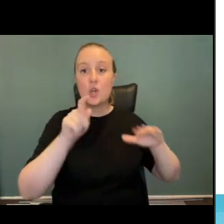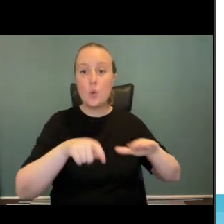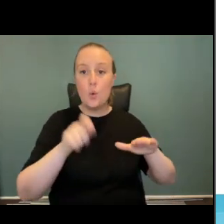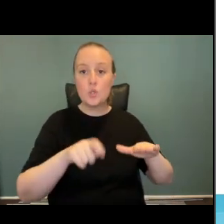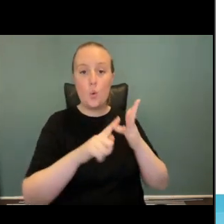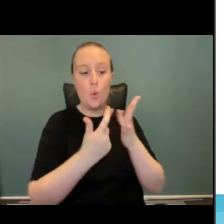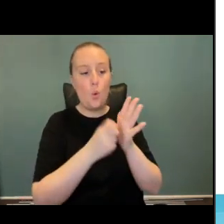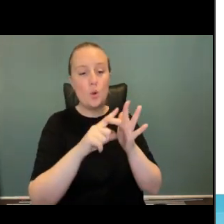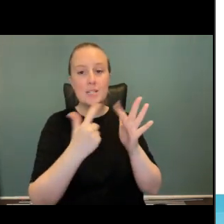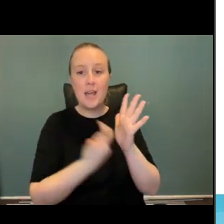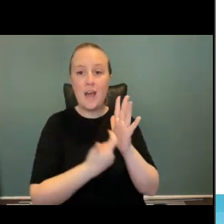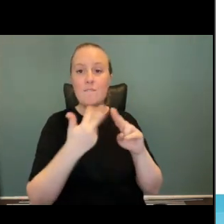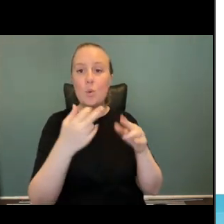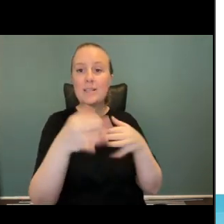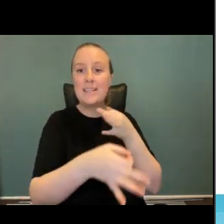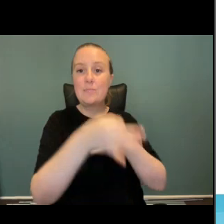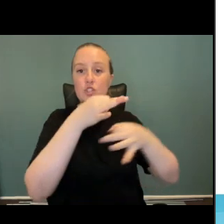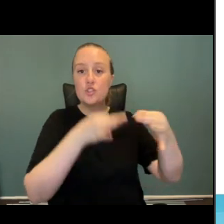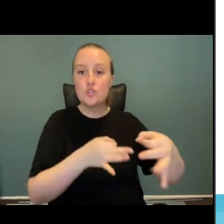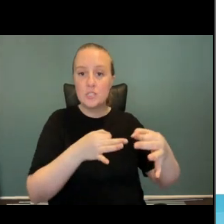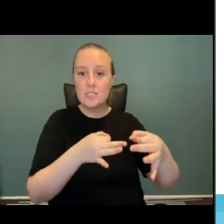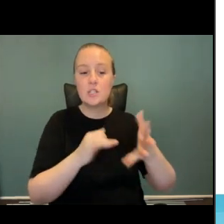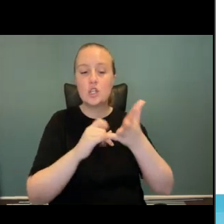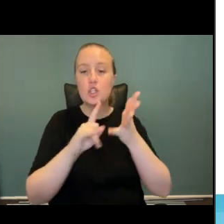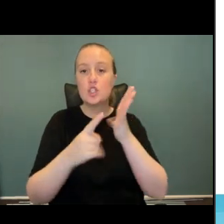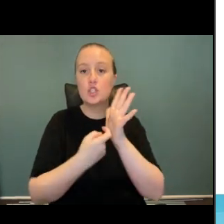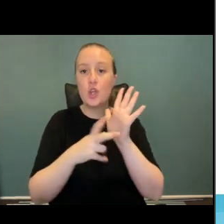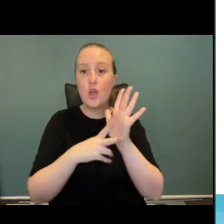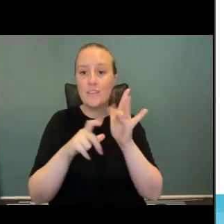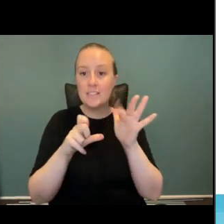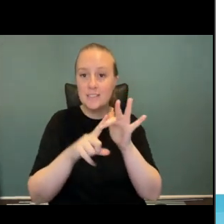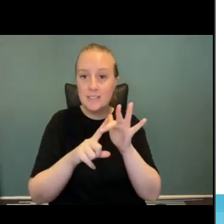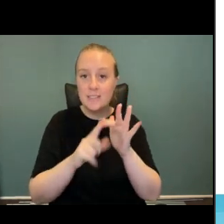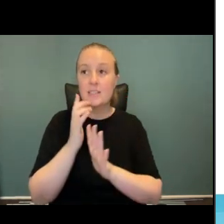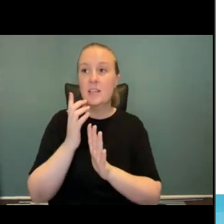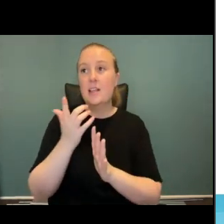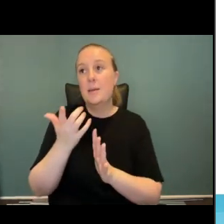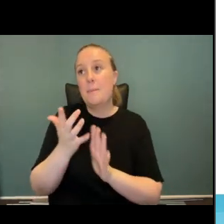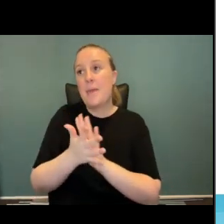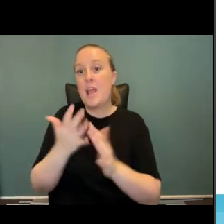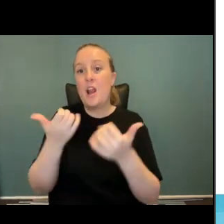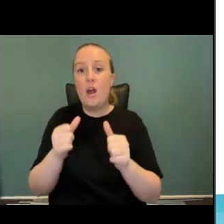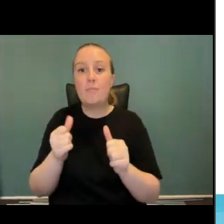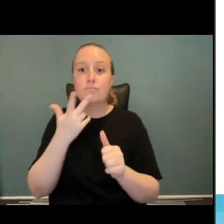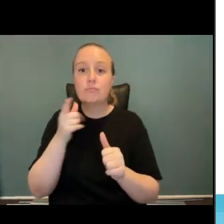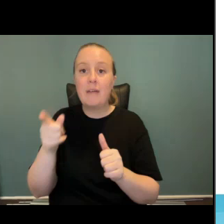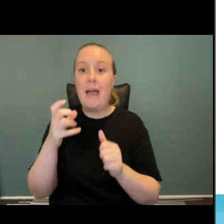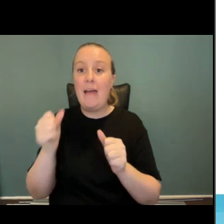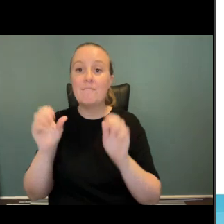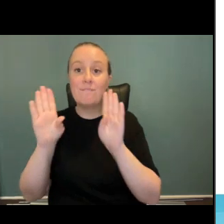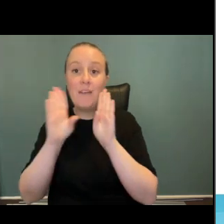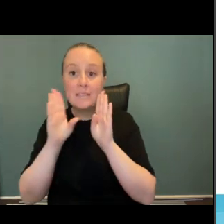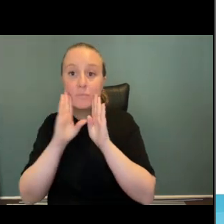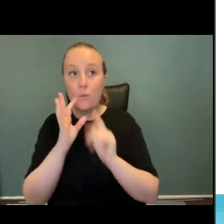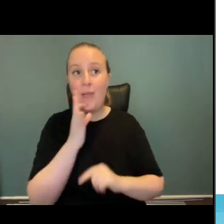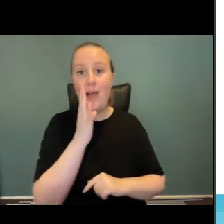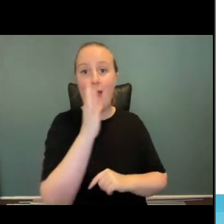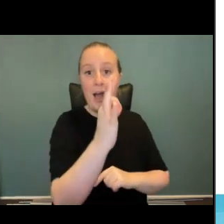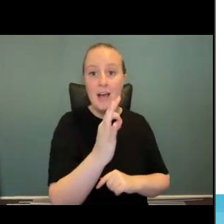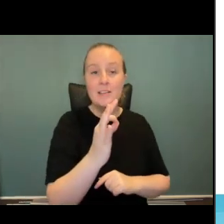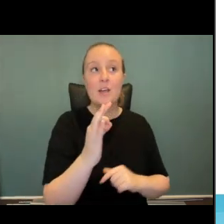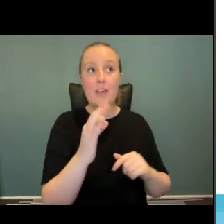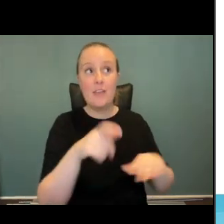And these can cover things like if they have a Facebook account, we can seek an order for them to be served on their Facebook or Messenger. If we